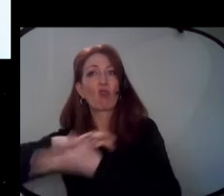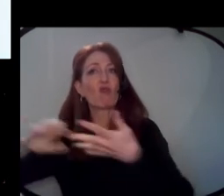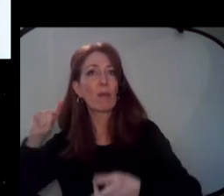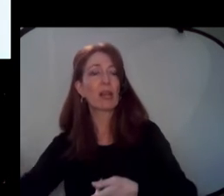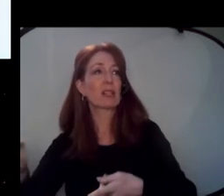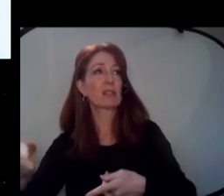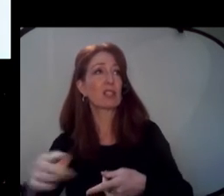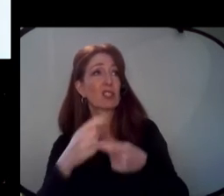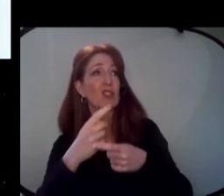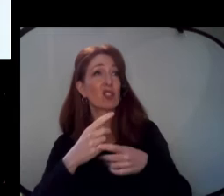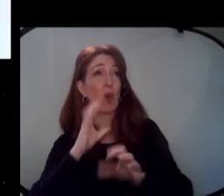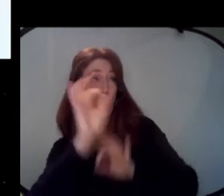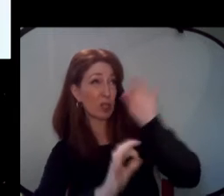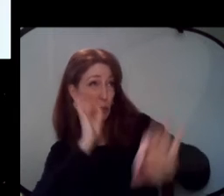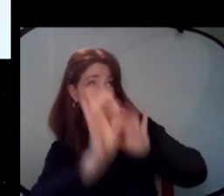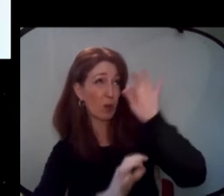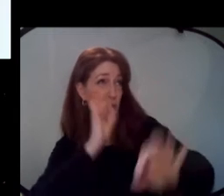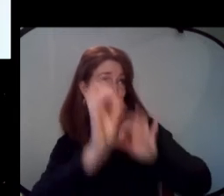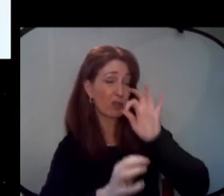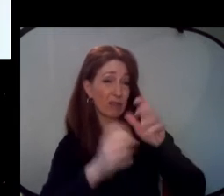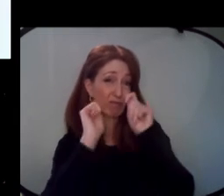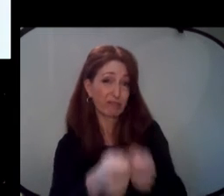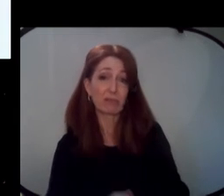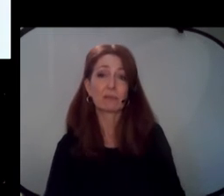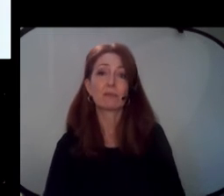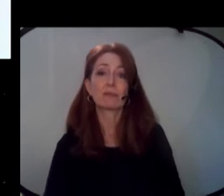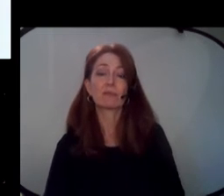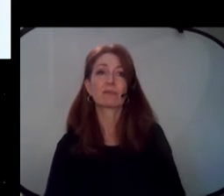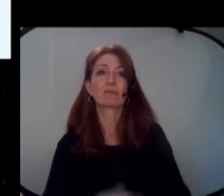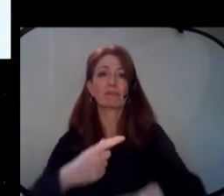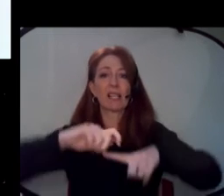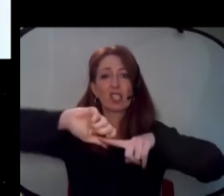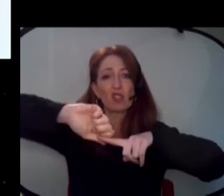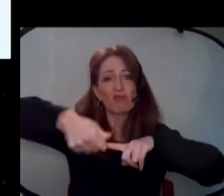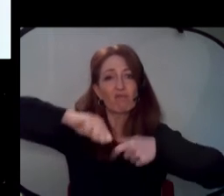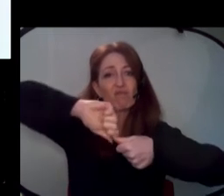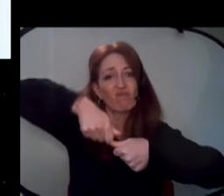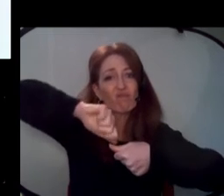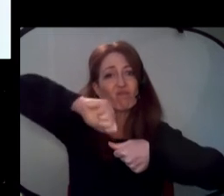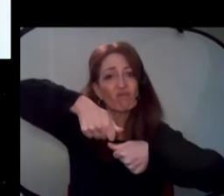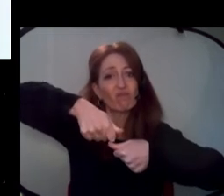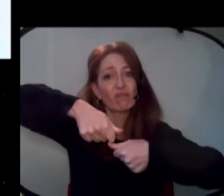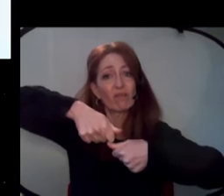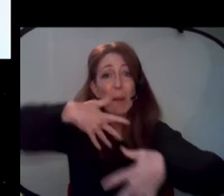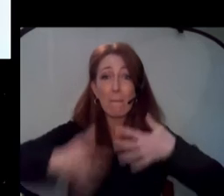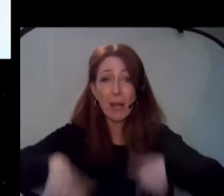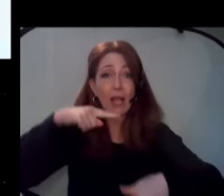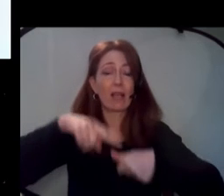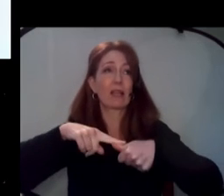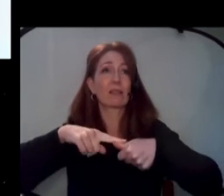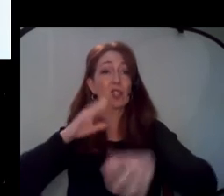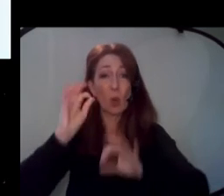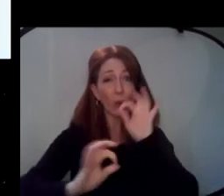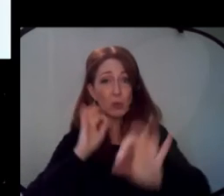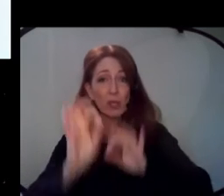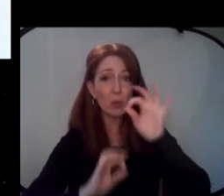about what had happened. They use thumb screws as a method of torture, which is fairly horrific. She